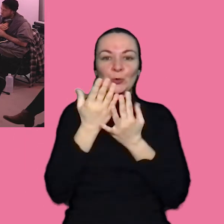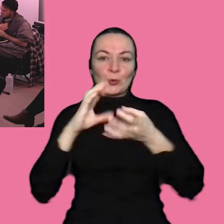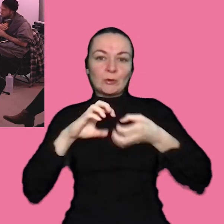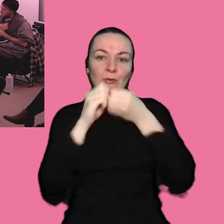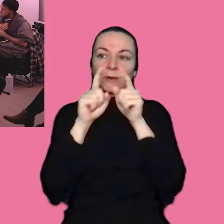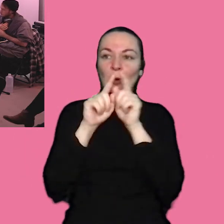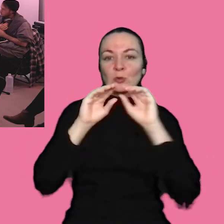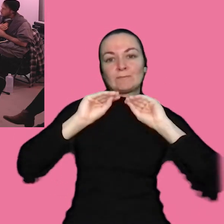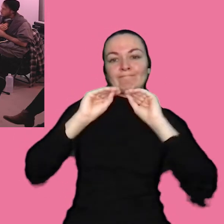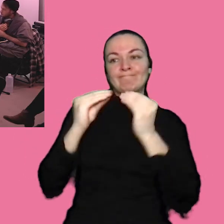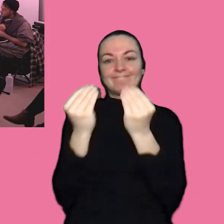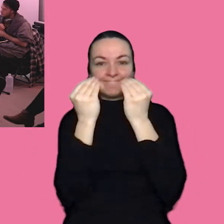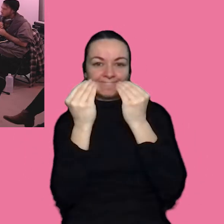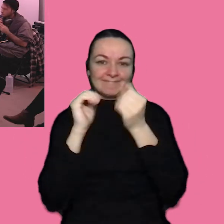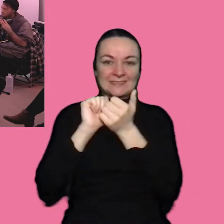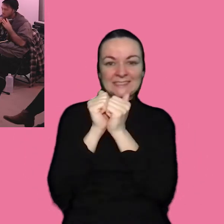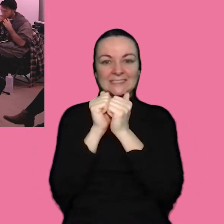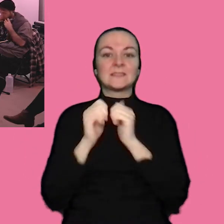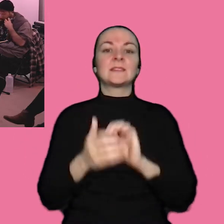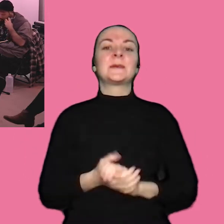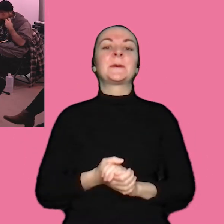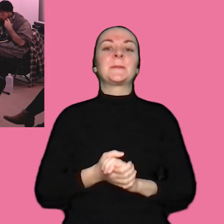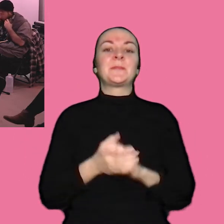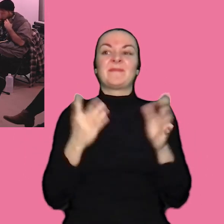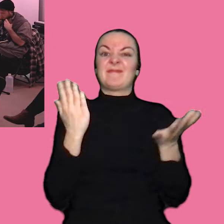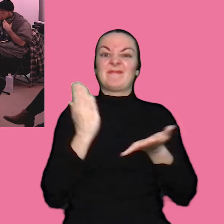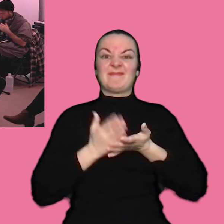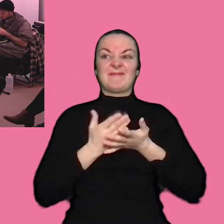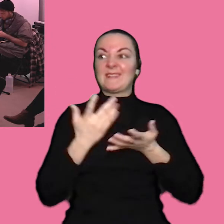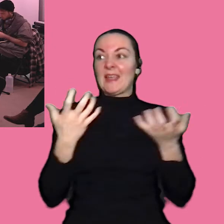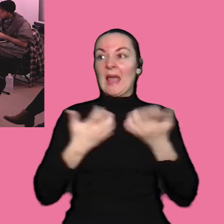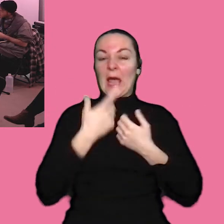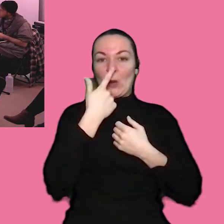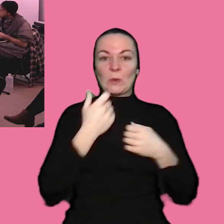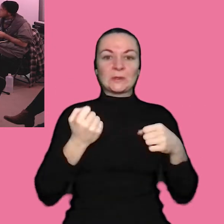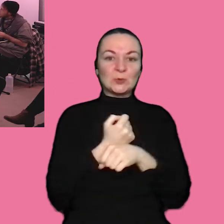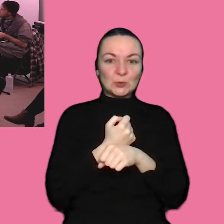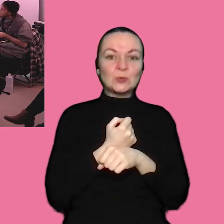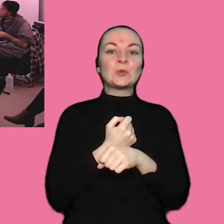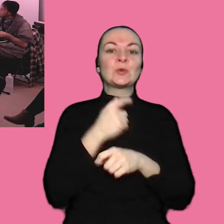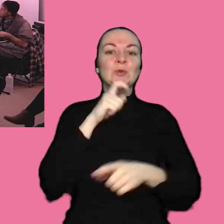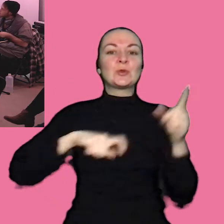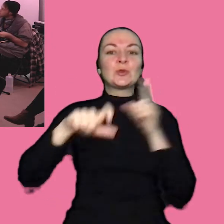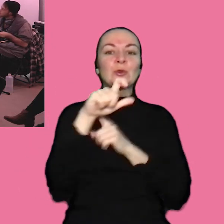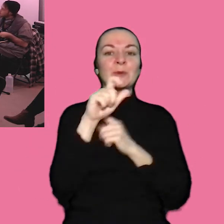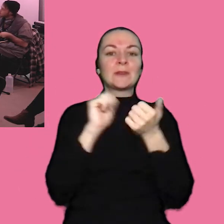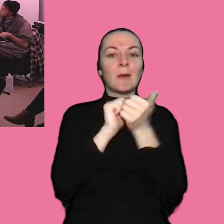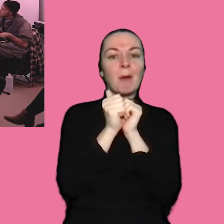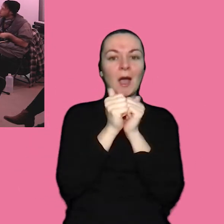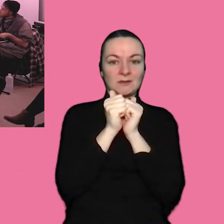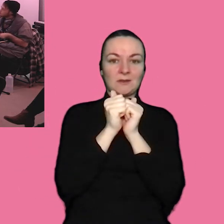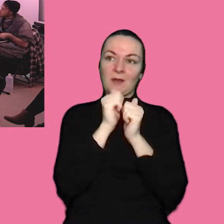creativity and peer education. And in a really practical way, we're doing that by working with